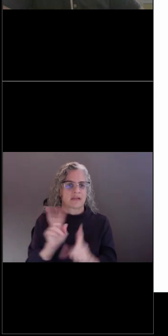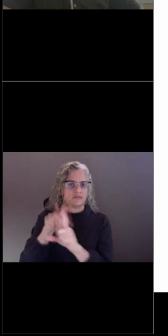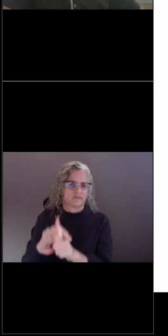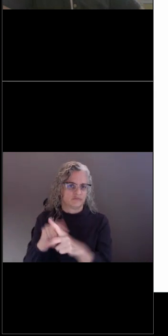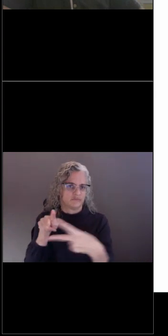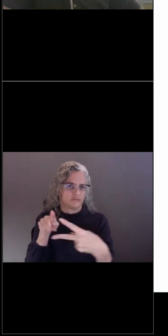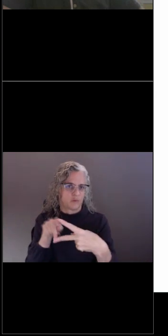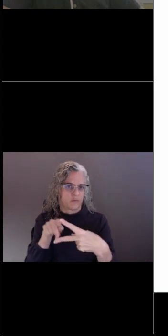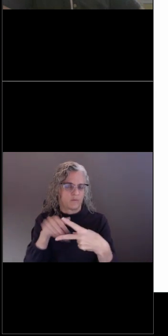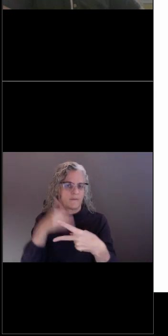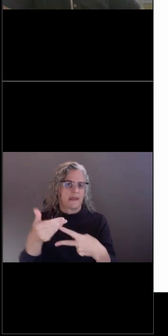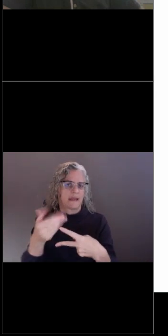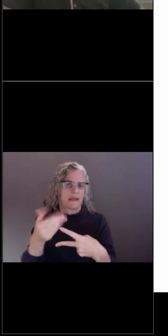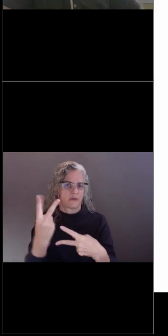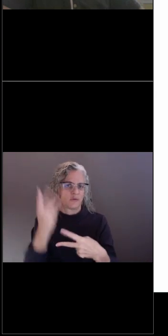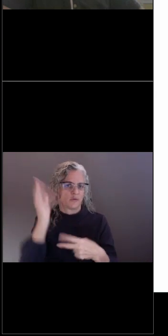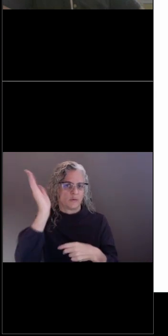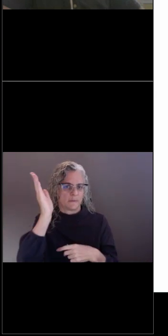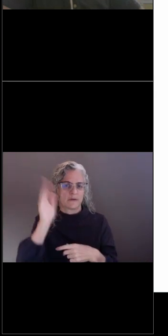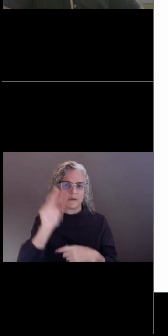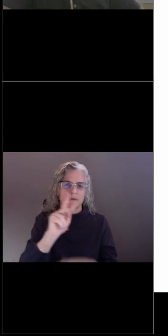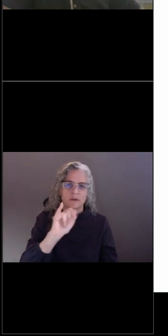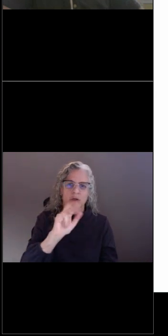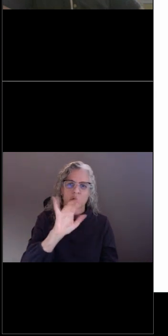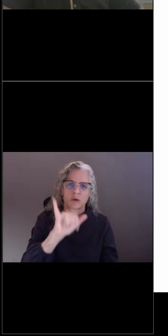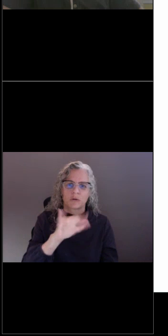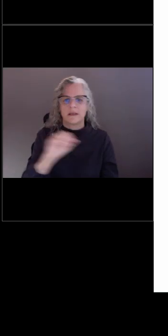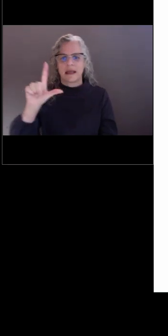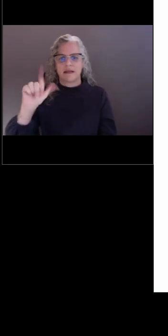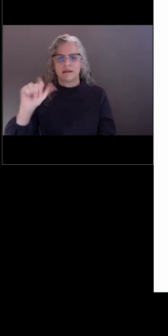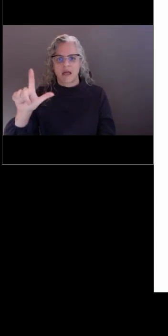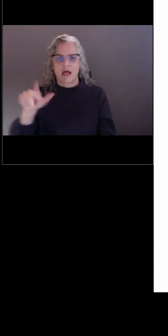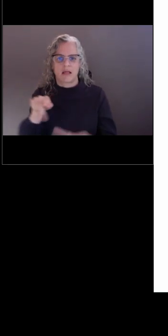from Kirby and Lal.